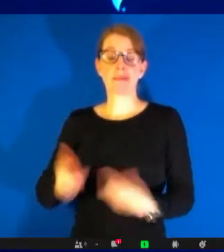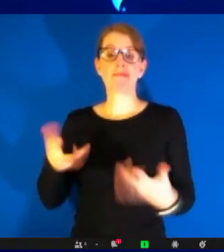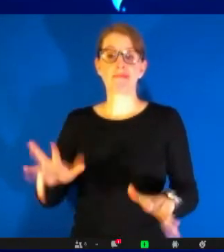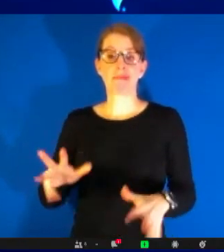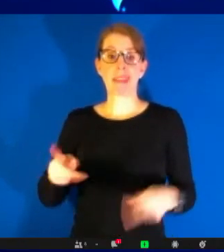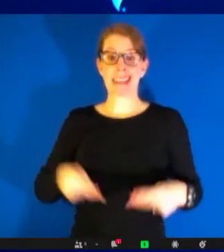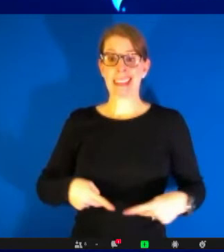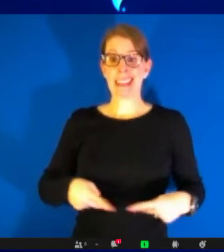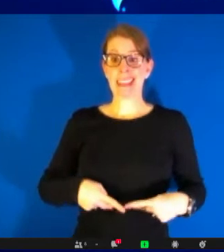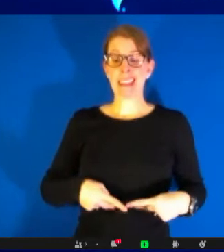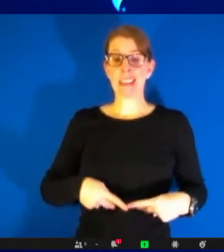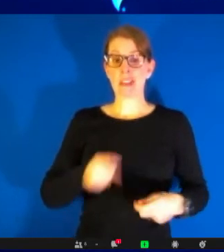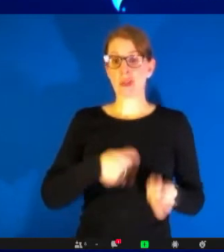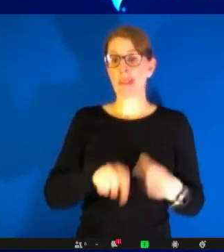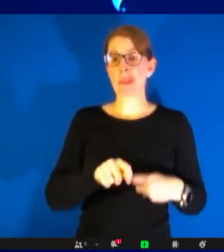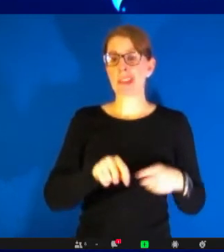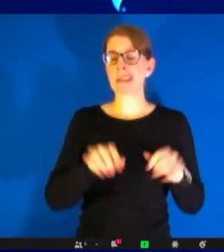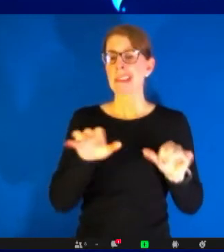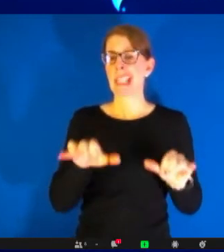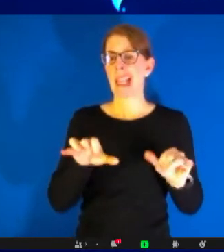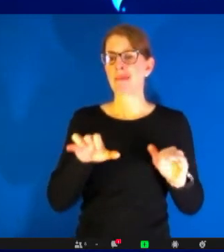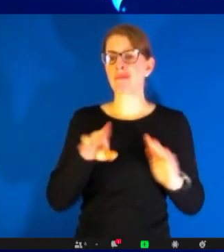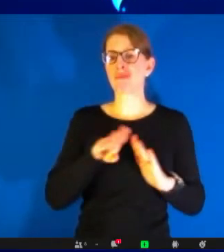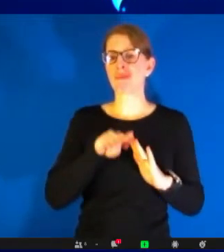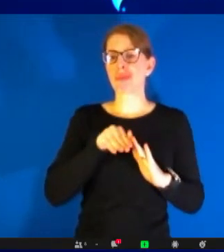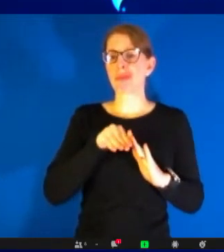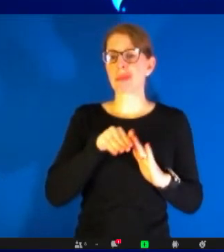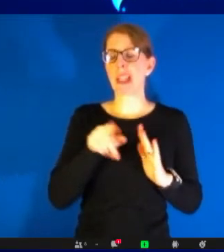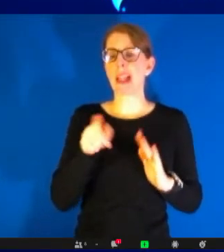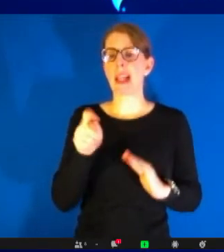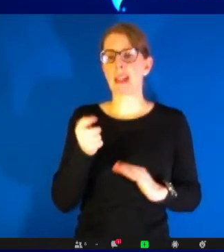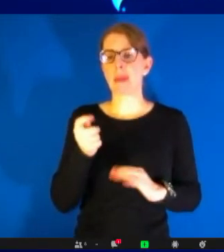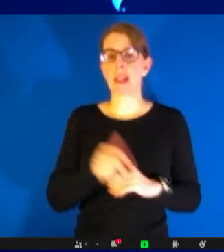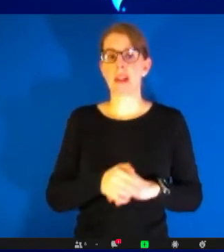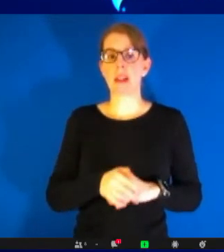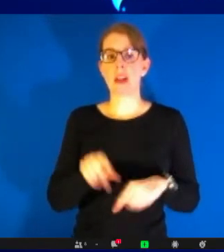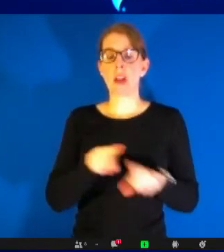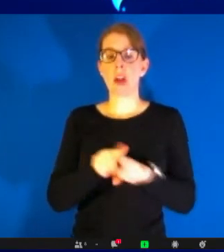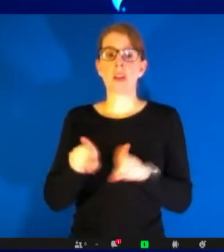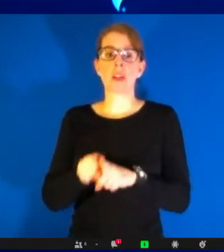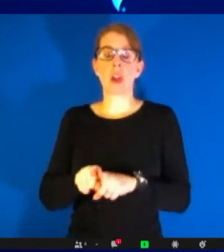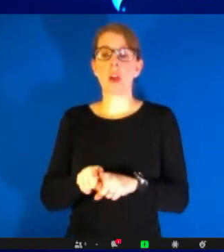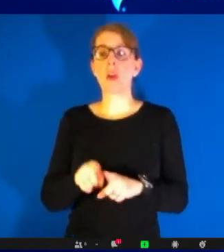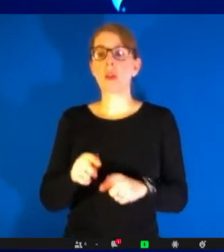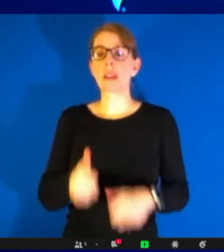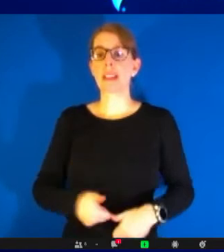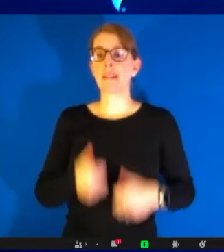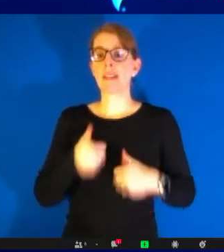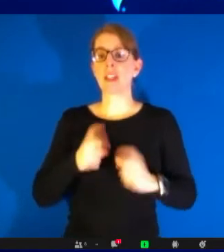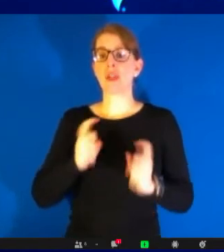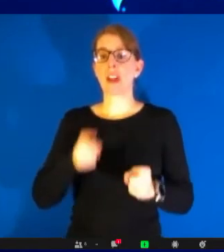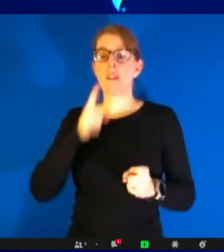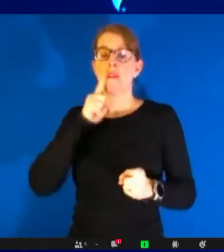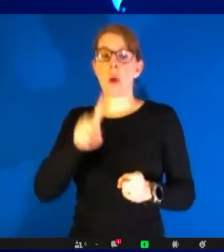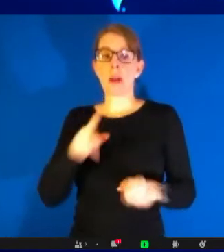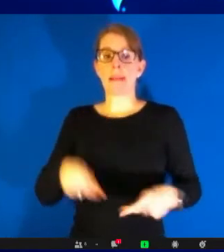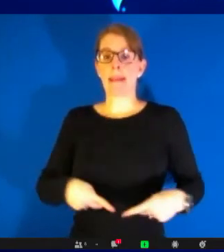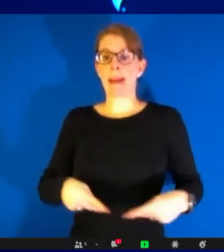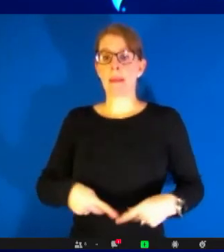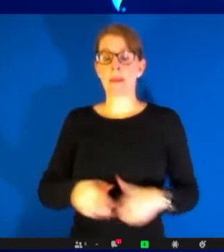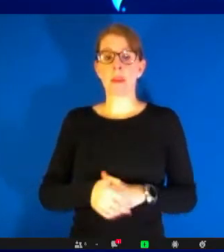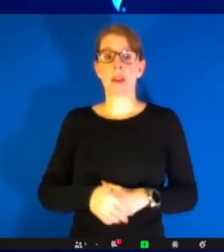transplants were pretty much on par, just down a little tiny bit. But we also do living donation for kidneys. So the total numbers here at the University of Kansas Health